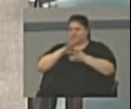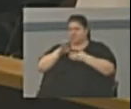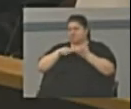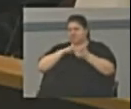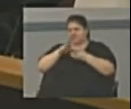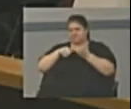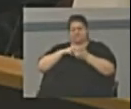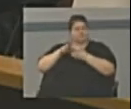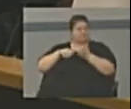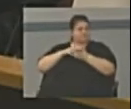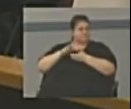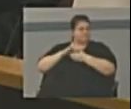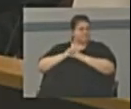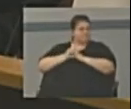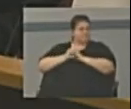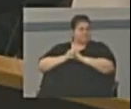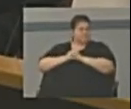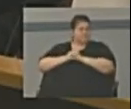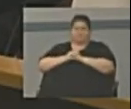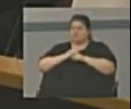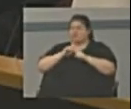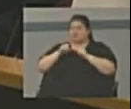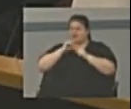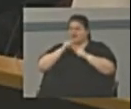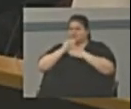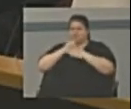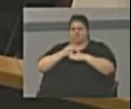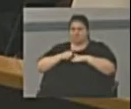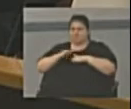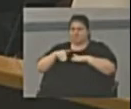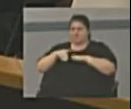Yes. No, but it hasn't been broken down yet?